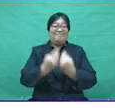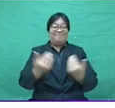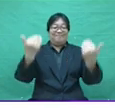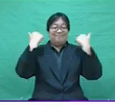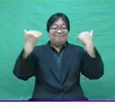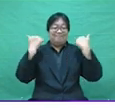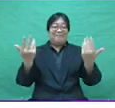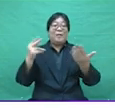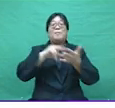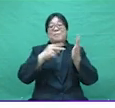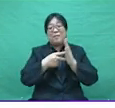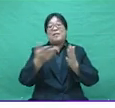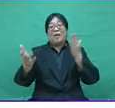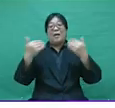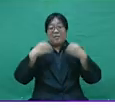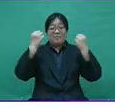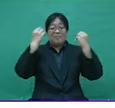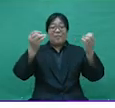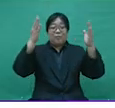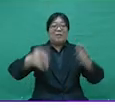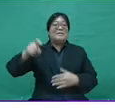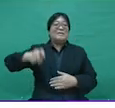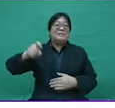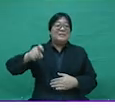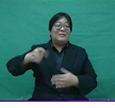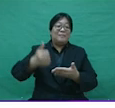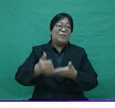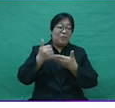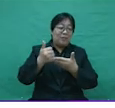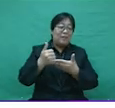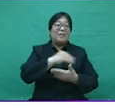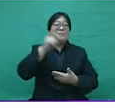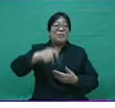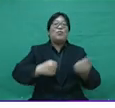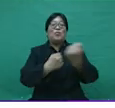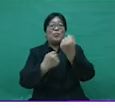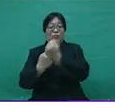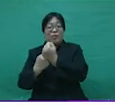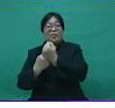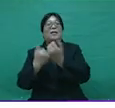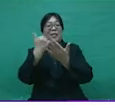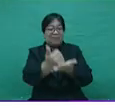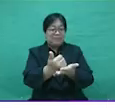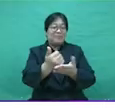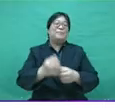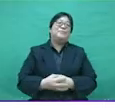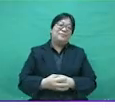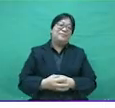unemployment, and that means that there are more people in need and which need support and help.